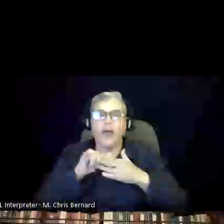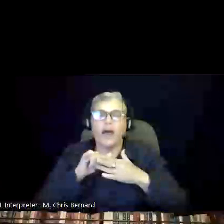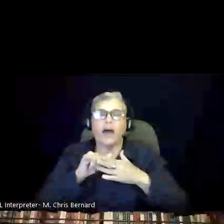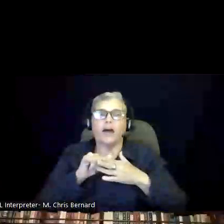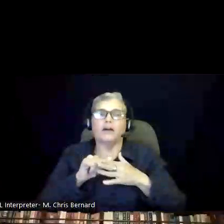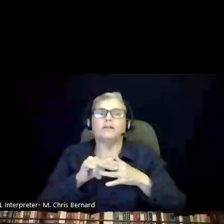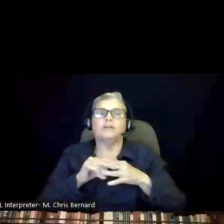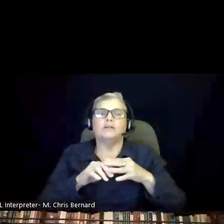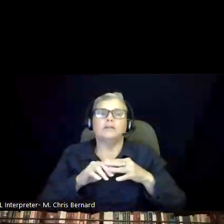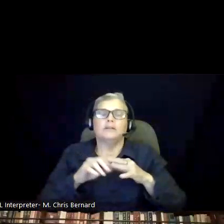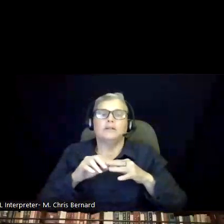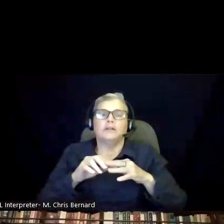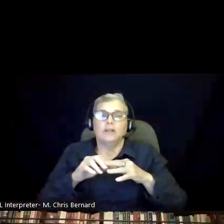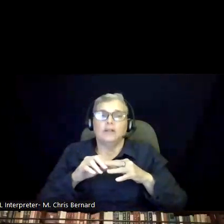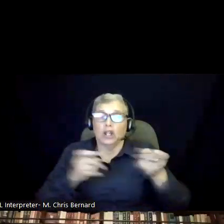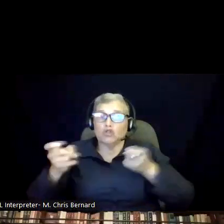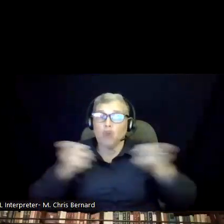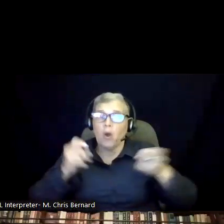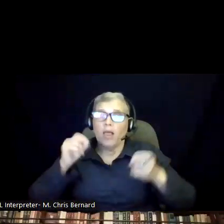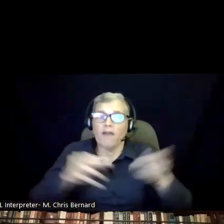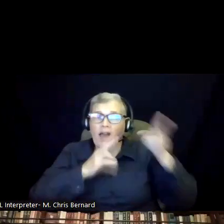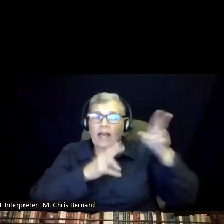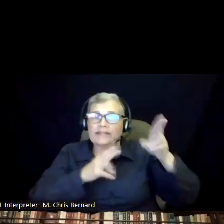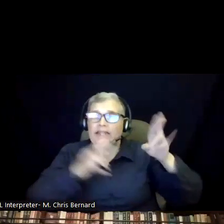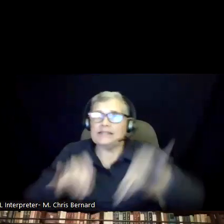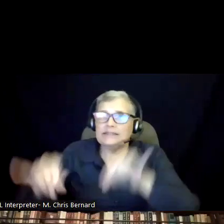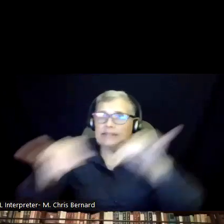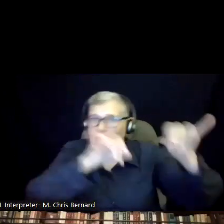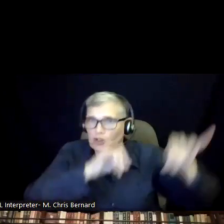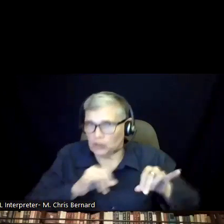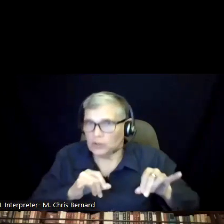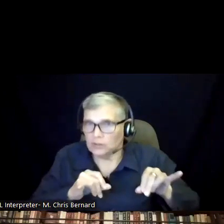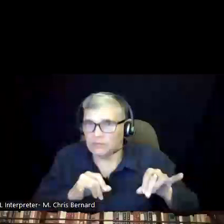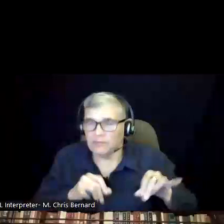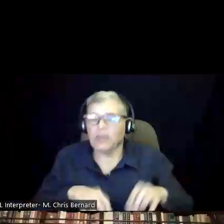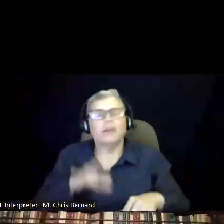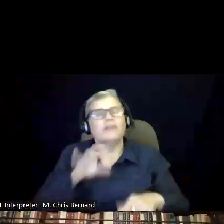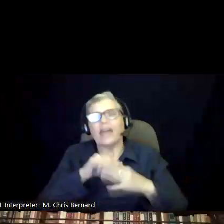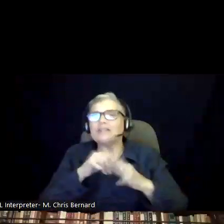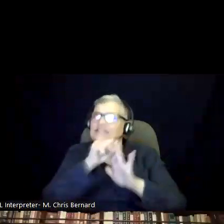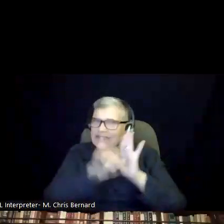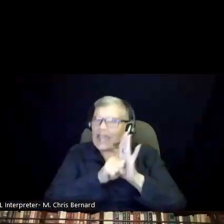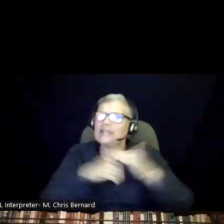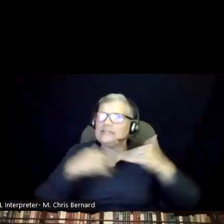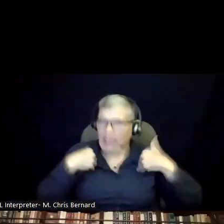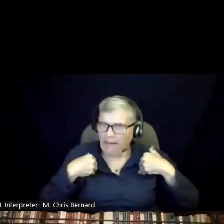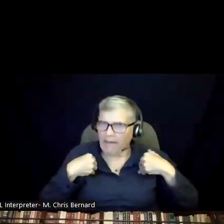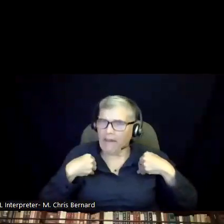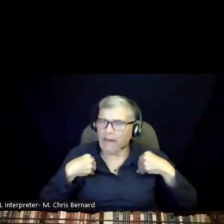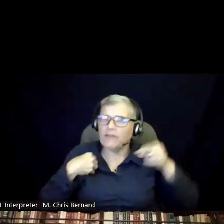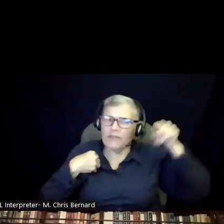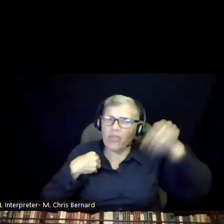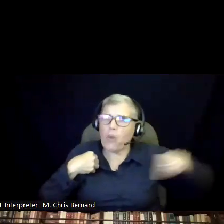that states, tribes, provinces don't set out major barriers that keep folks